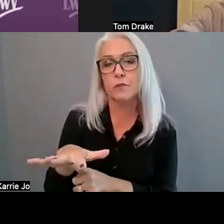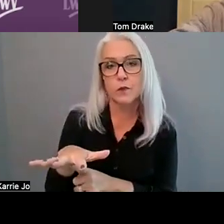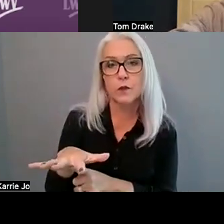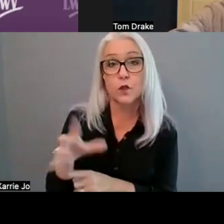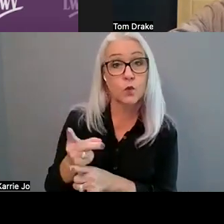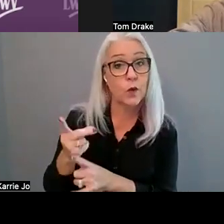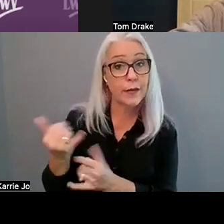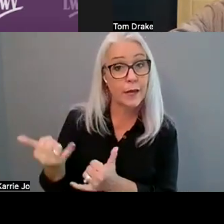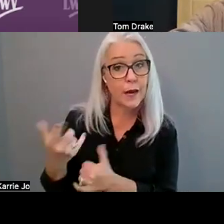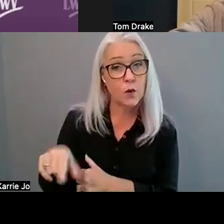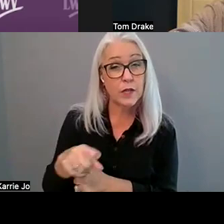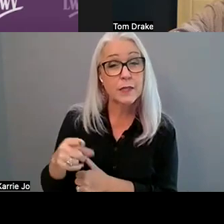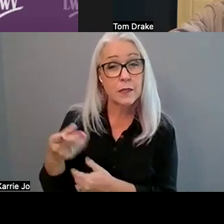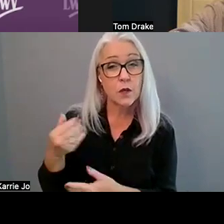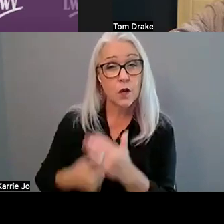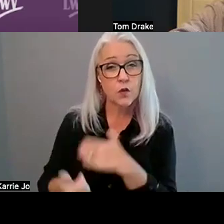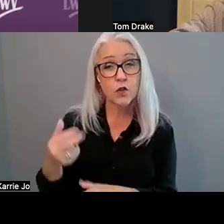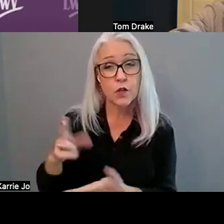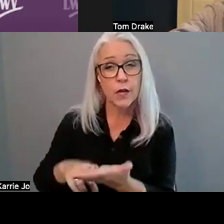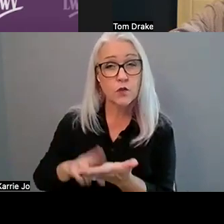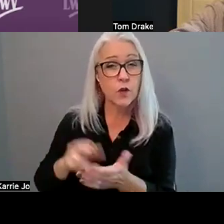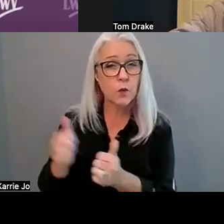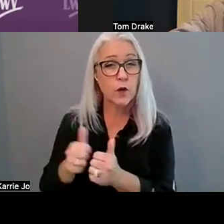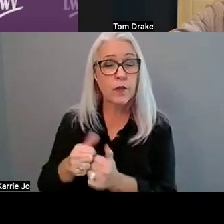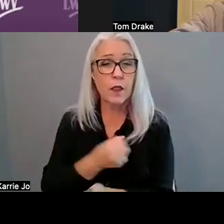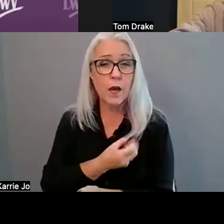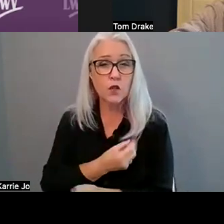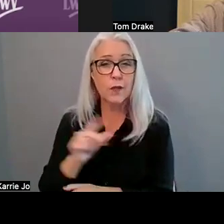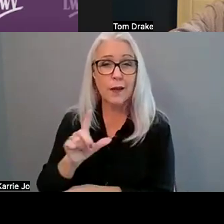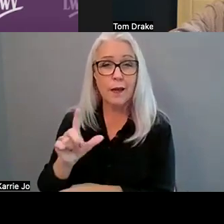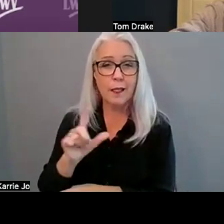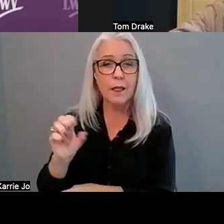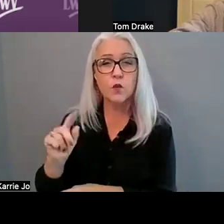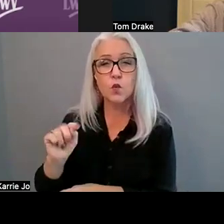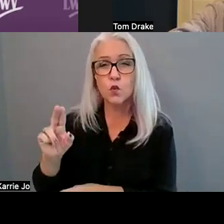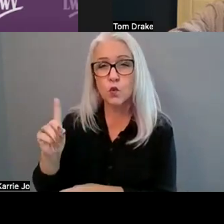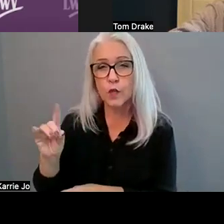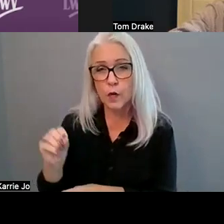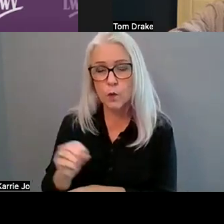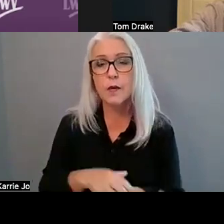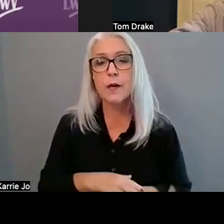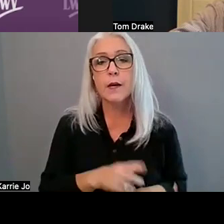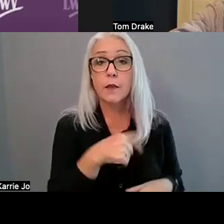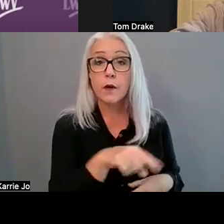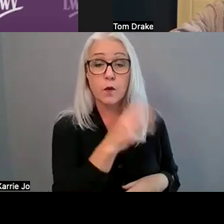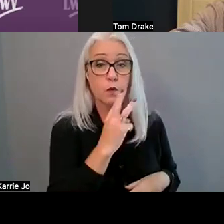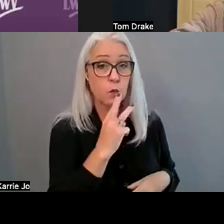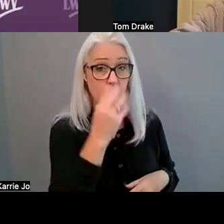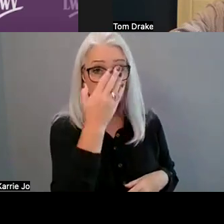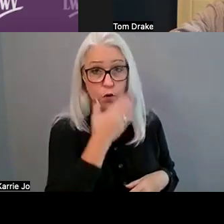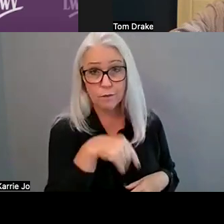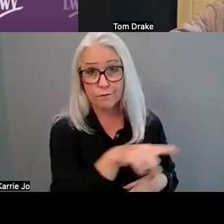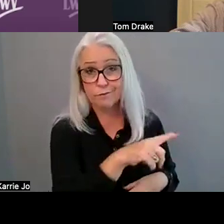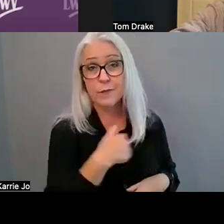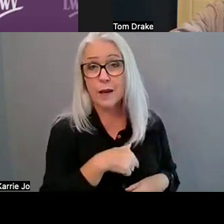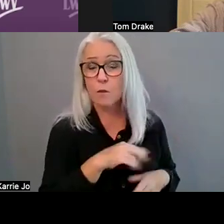currently is under contract with the Electric Owl Studio, and then the other is the waterfront. I'm absolutely committed to opening up the